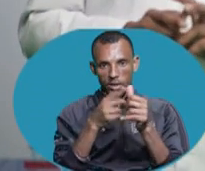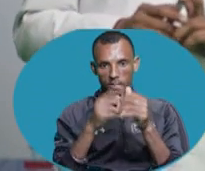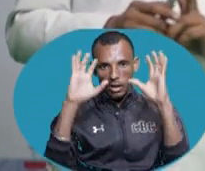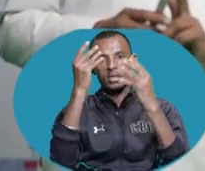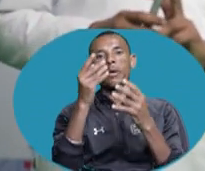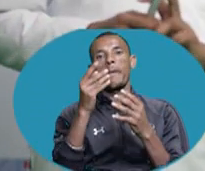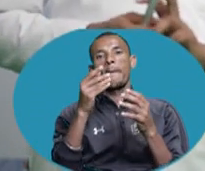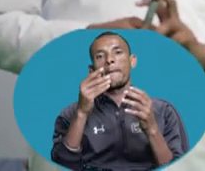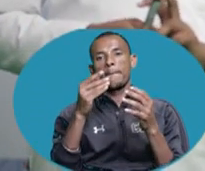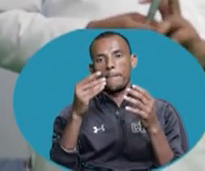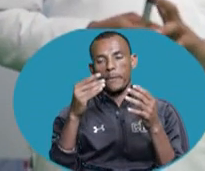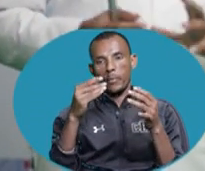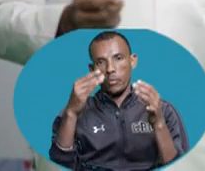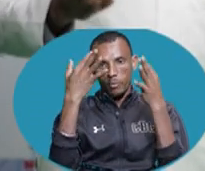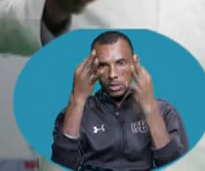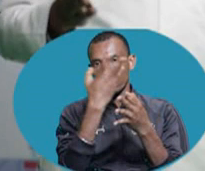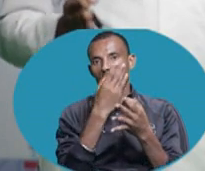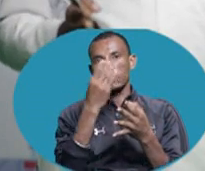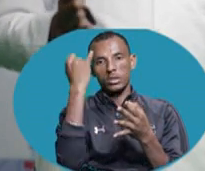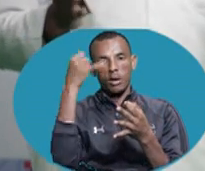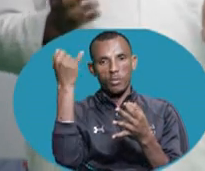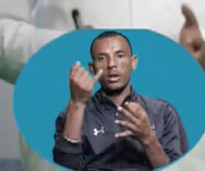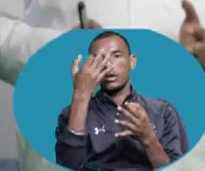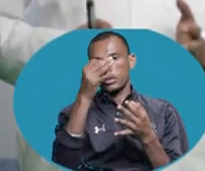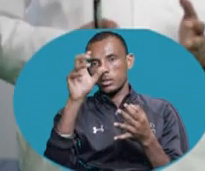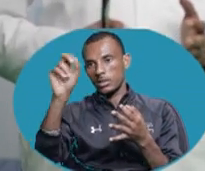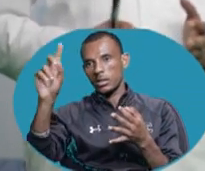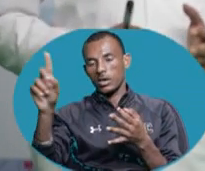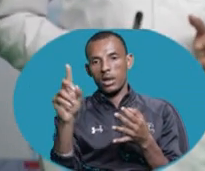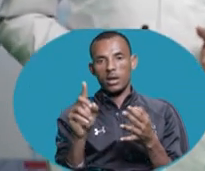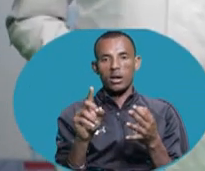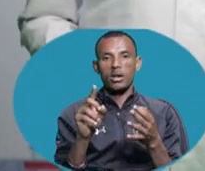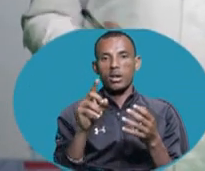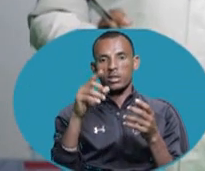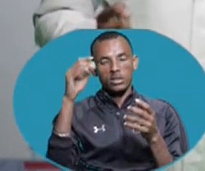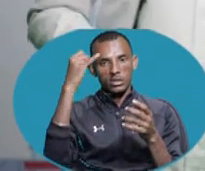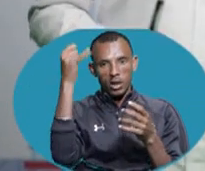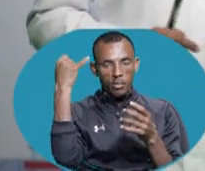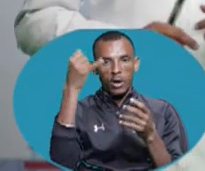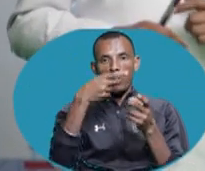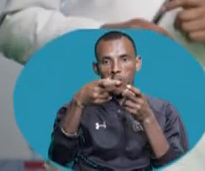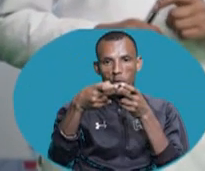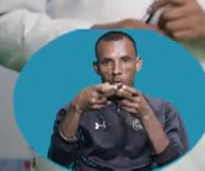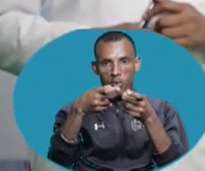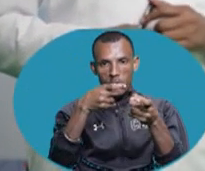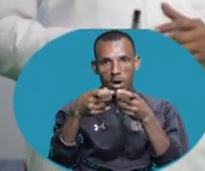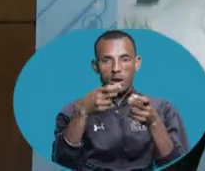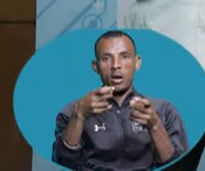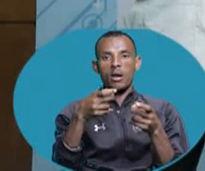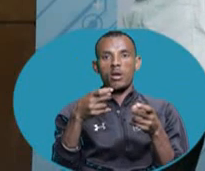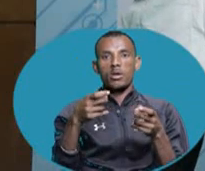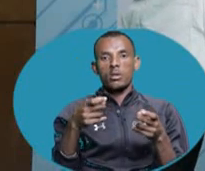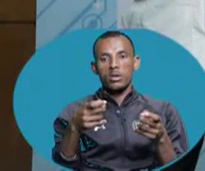of Japan, since 1931, Japan conquered Manchuria. Manchuria was